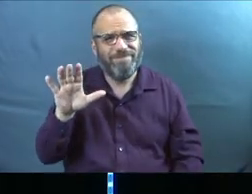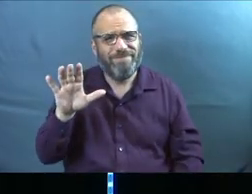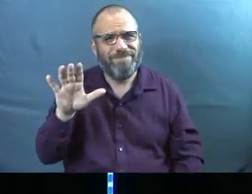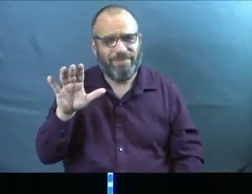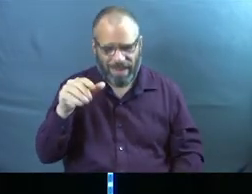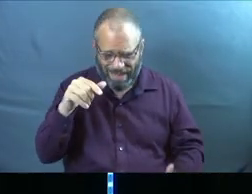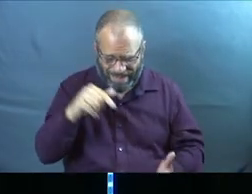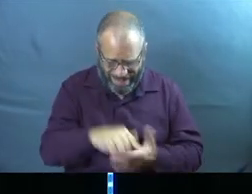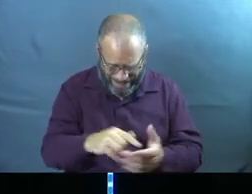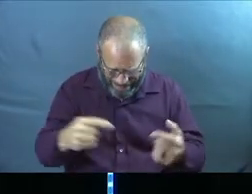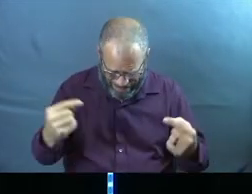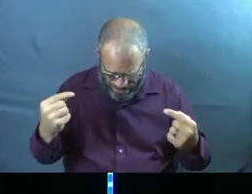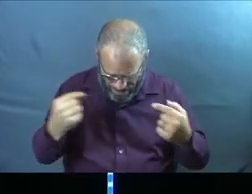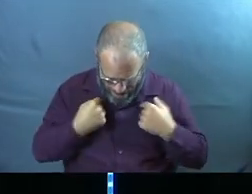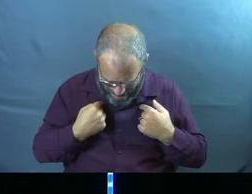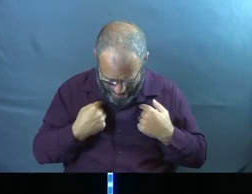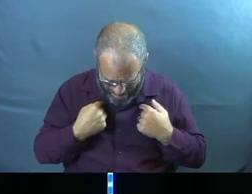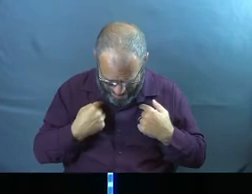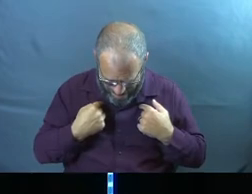This is me.